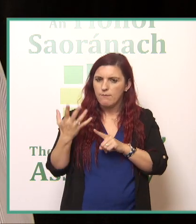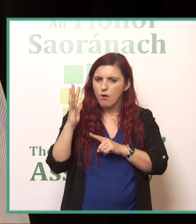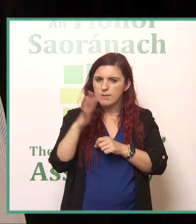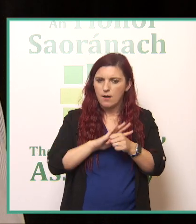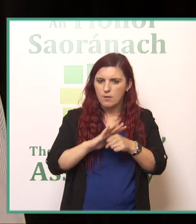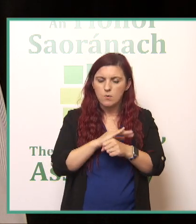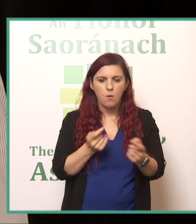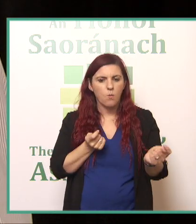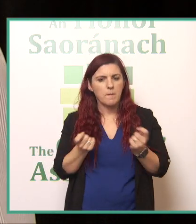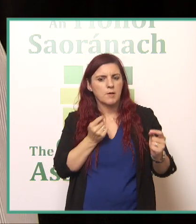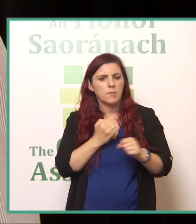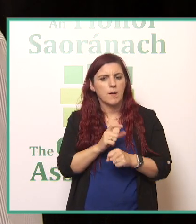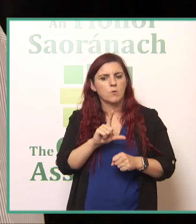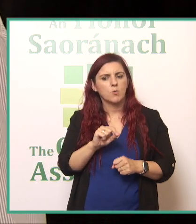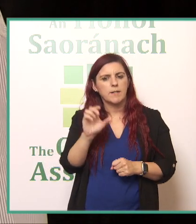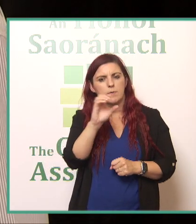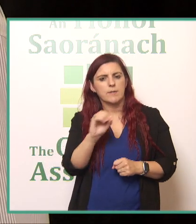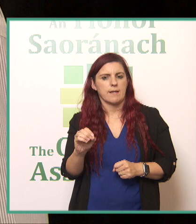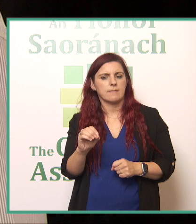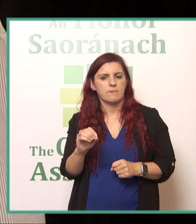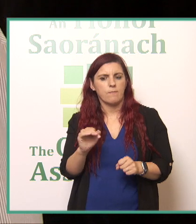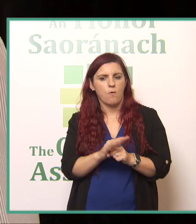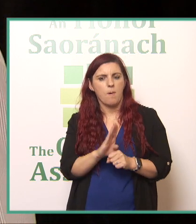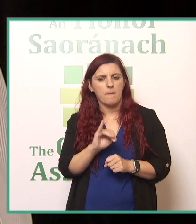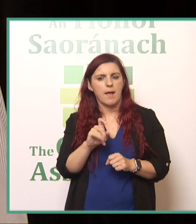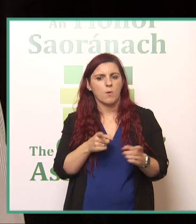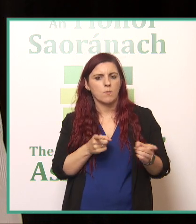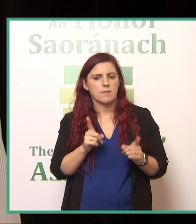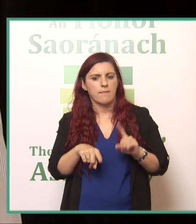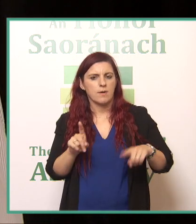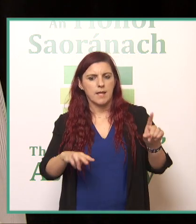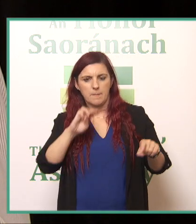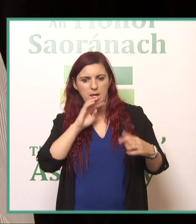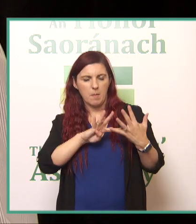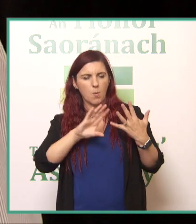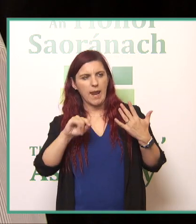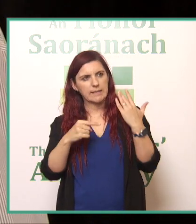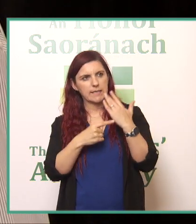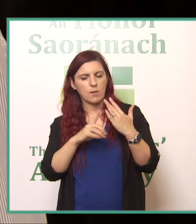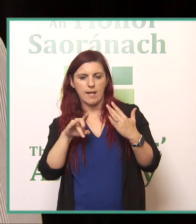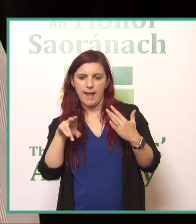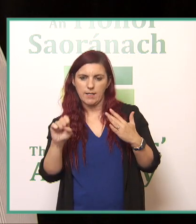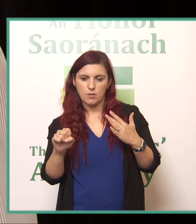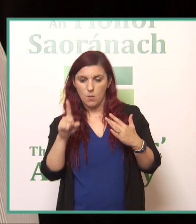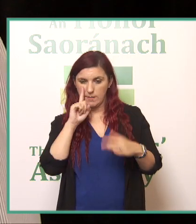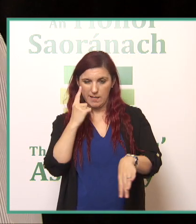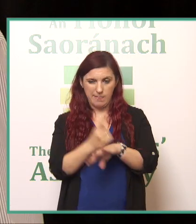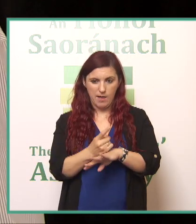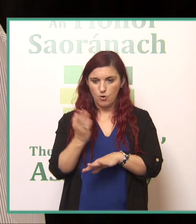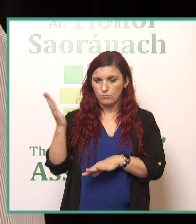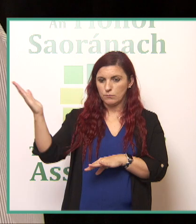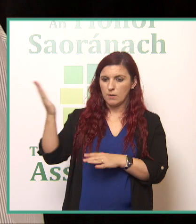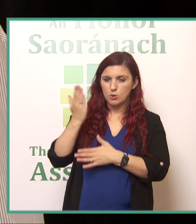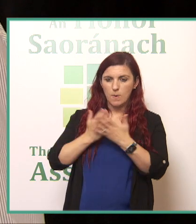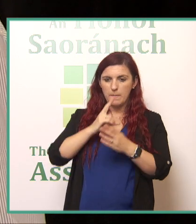about 20% of that estate primarily for biodiversity. That's about 90,000 hectares. So you can see here some of the examples that we